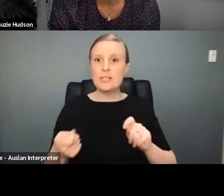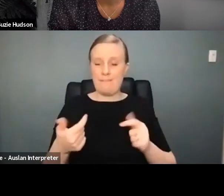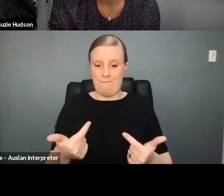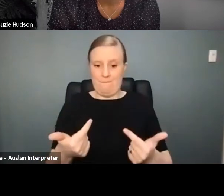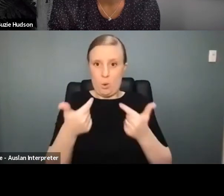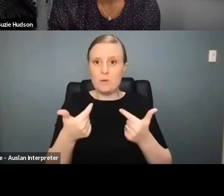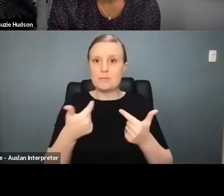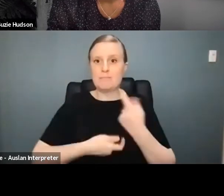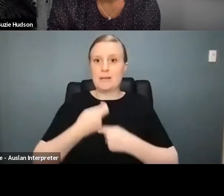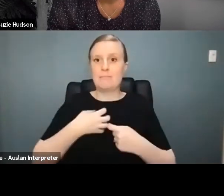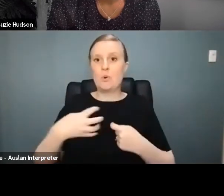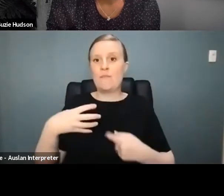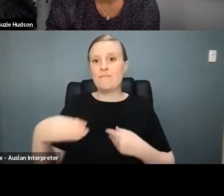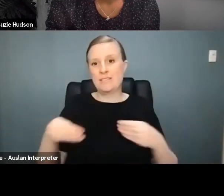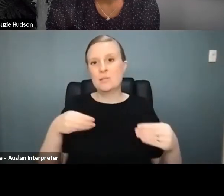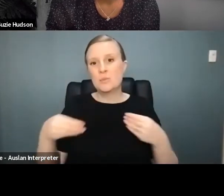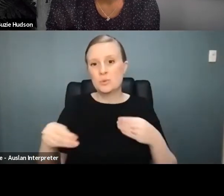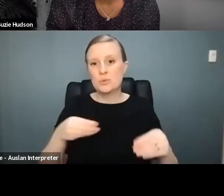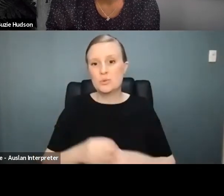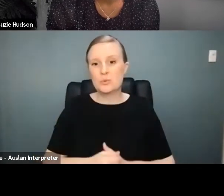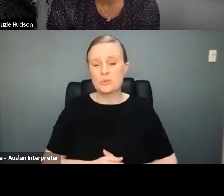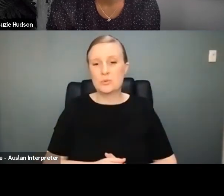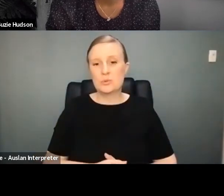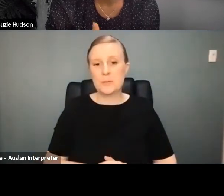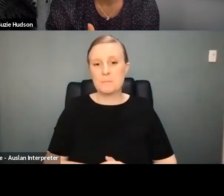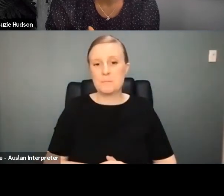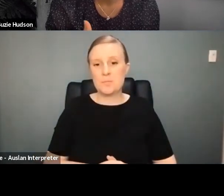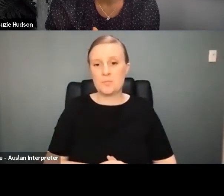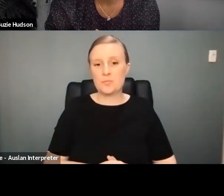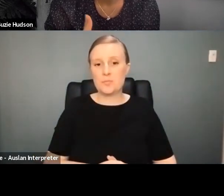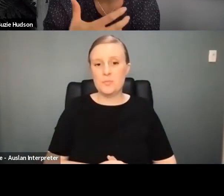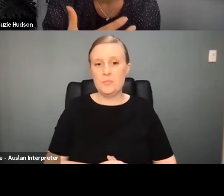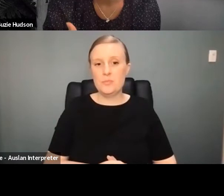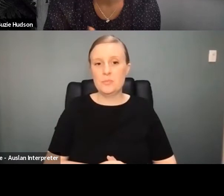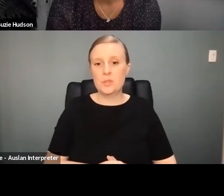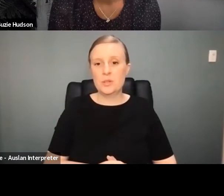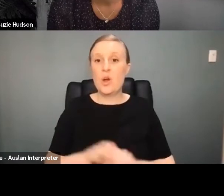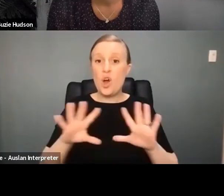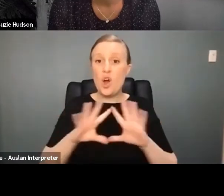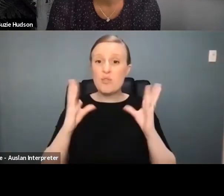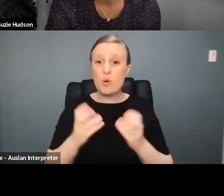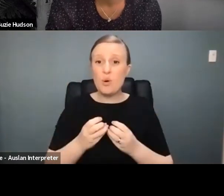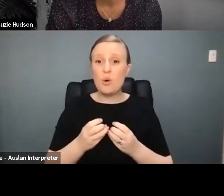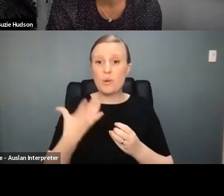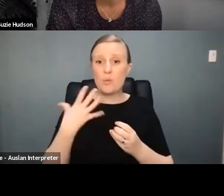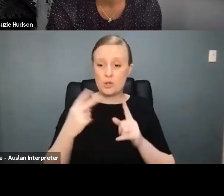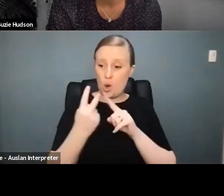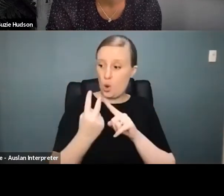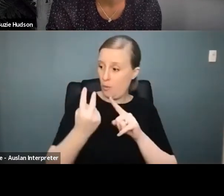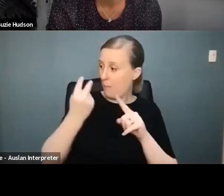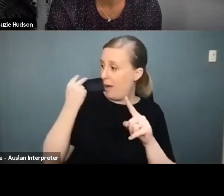I just, I suppose overall, what we'd like to see in the treatment sector is that we learn from some of these changes